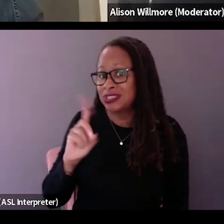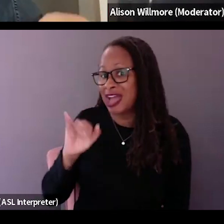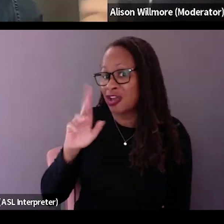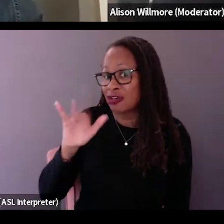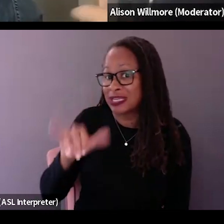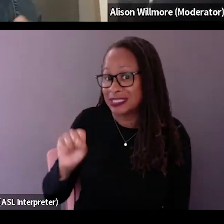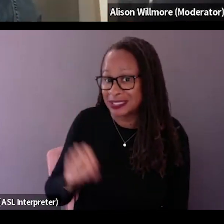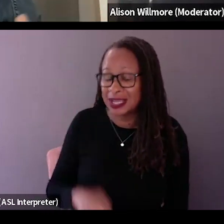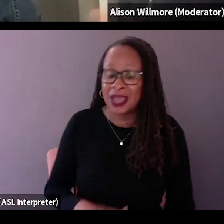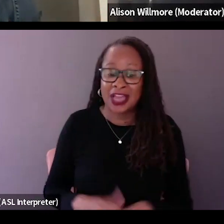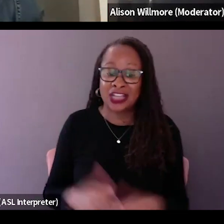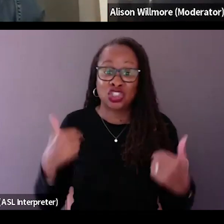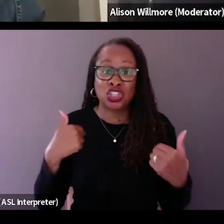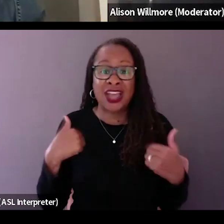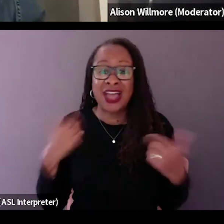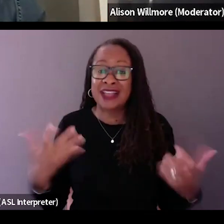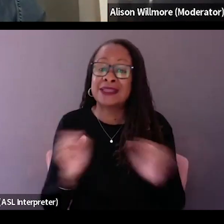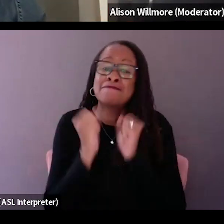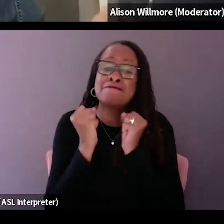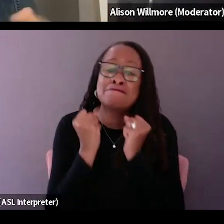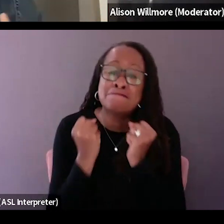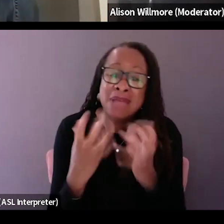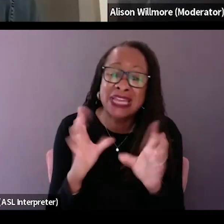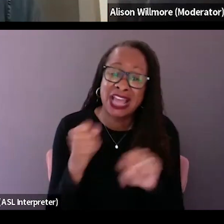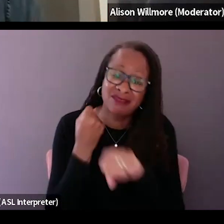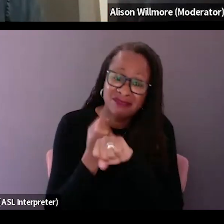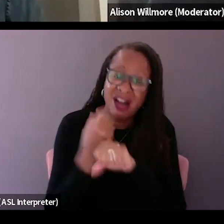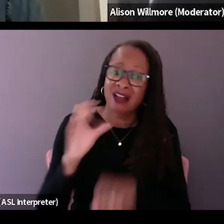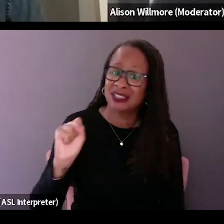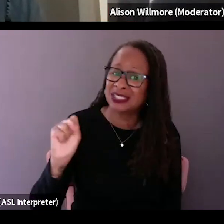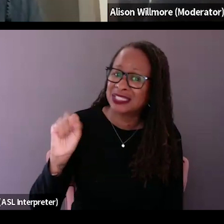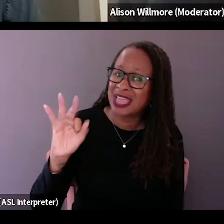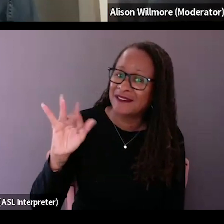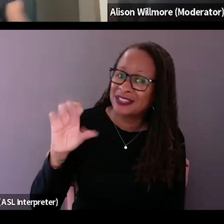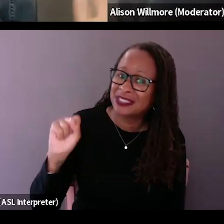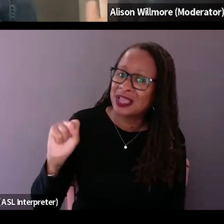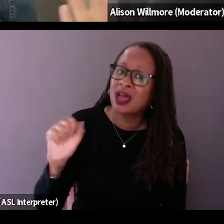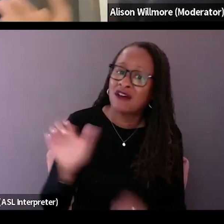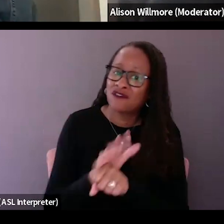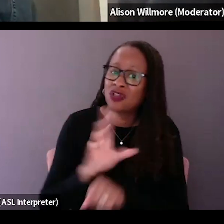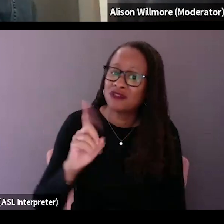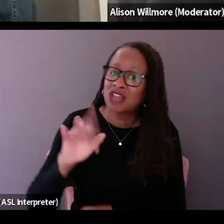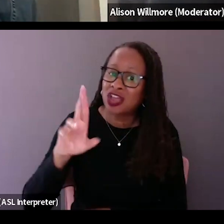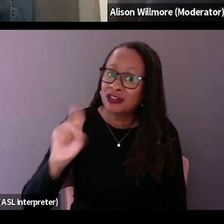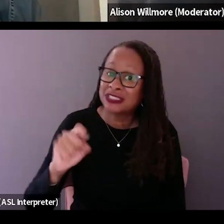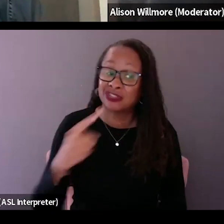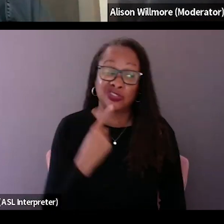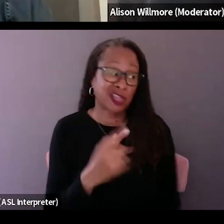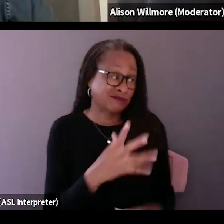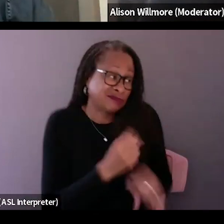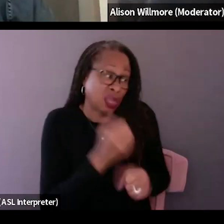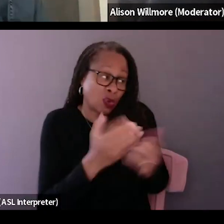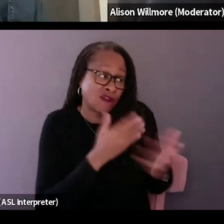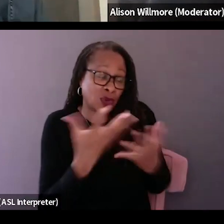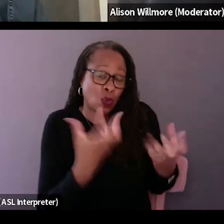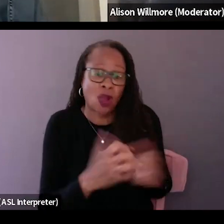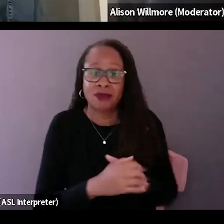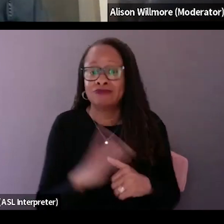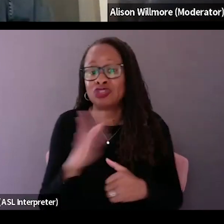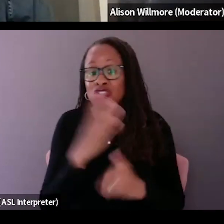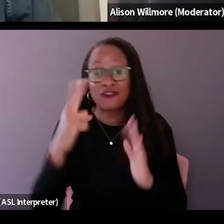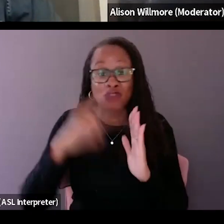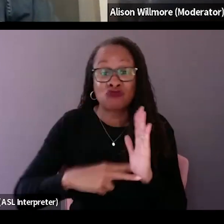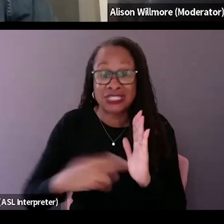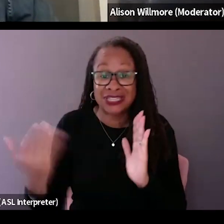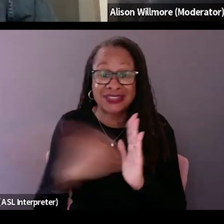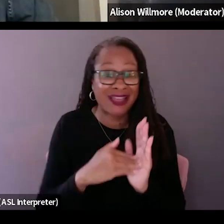of diaries. And she said, take whatever you want. Like she had never reread them. So she was saying like, you're welcome to